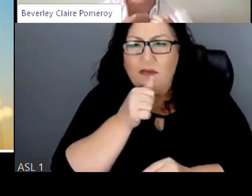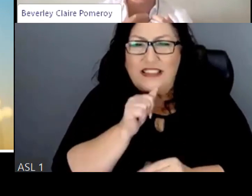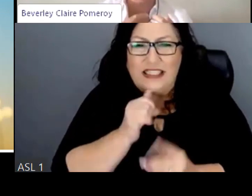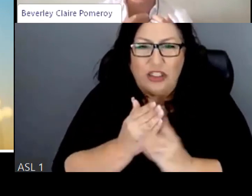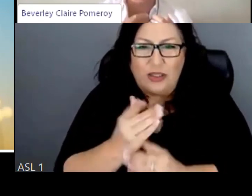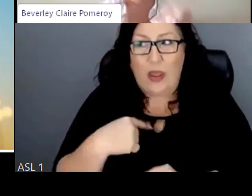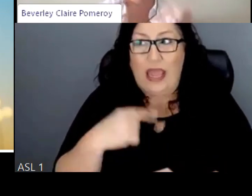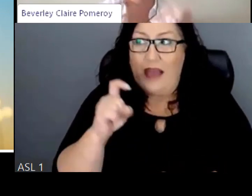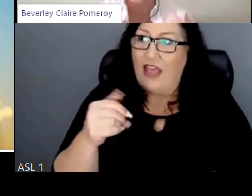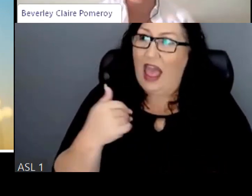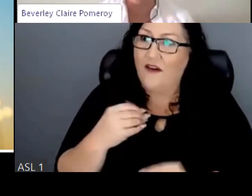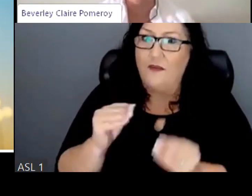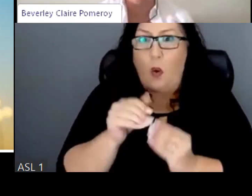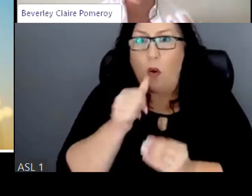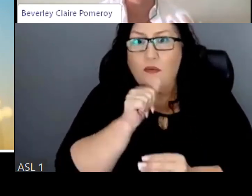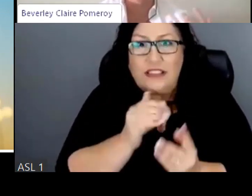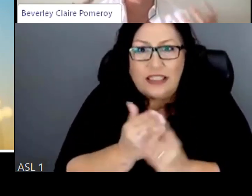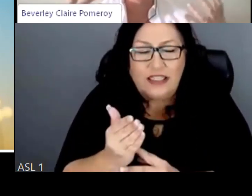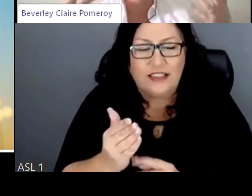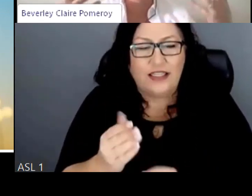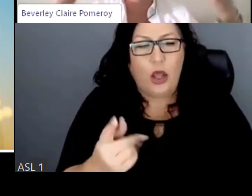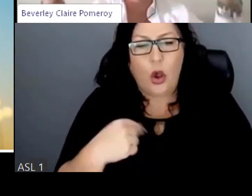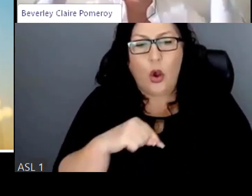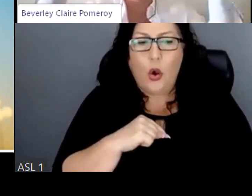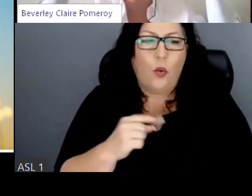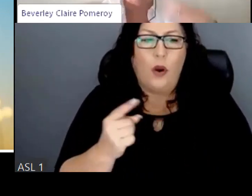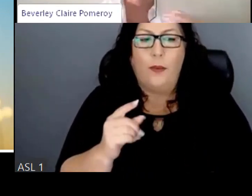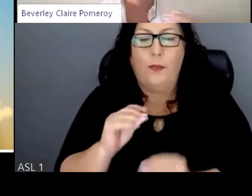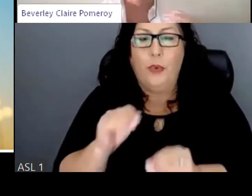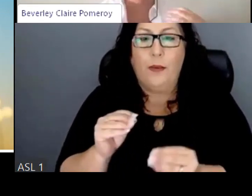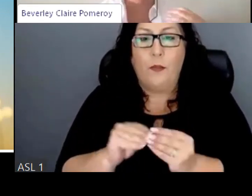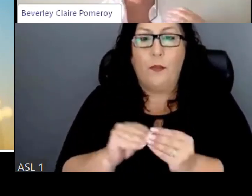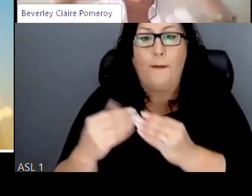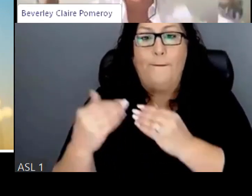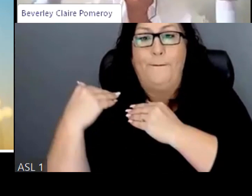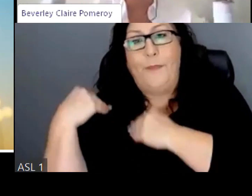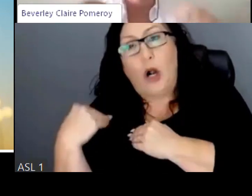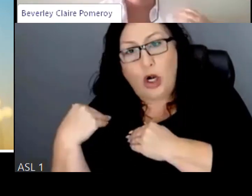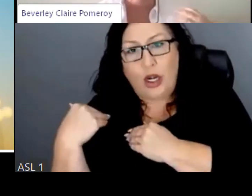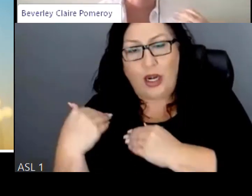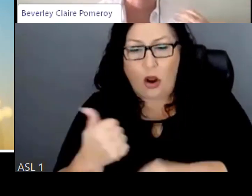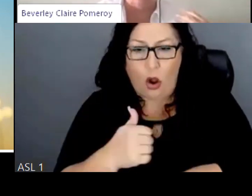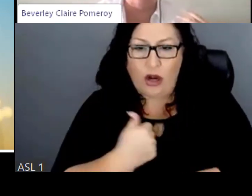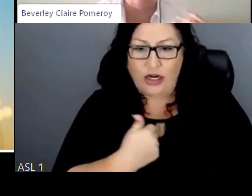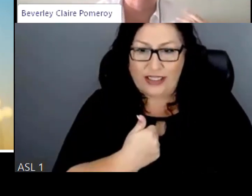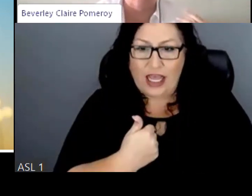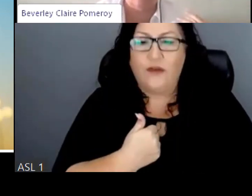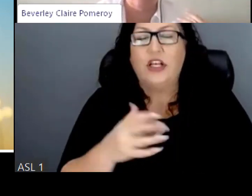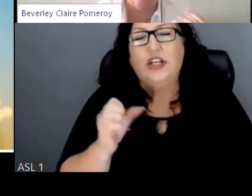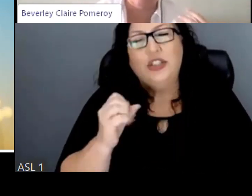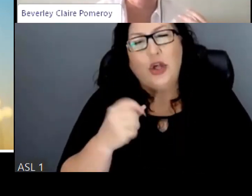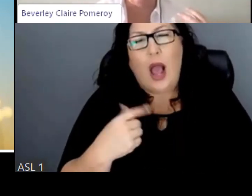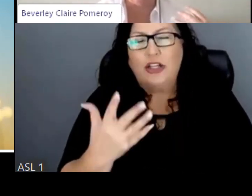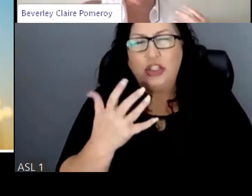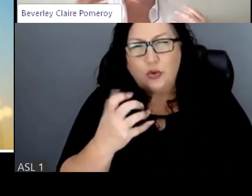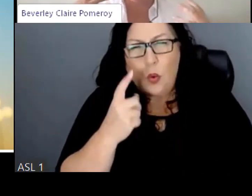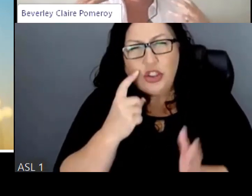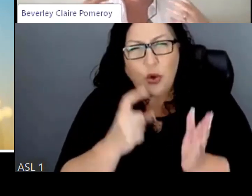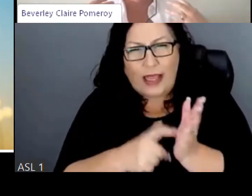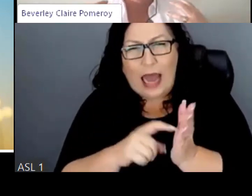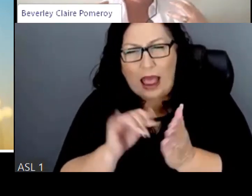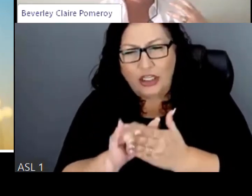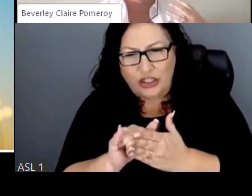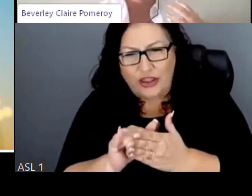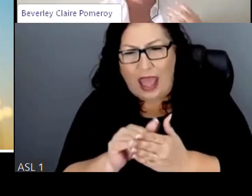resiliency, that we have to have more resiliency, that we're overlaying more burden on ourselves. So I just